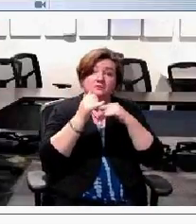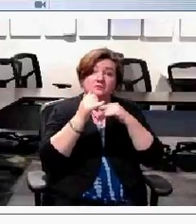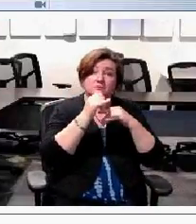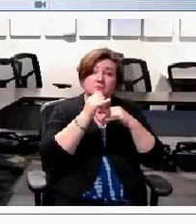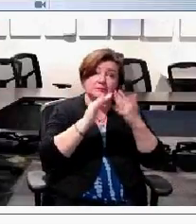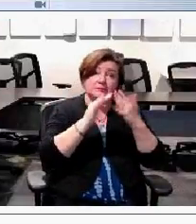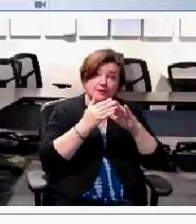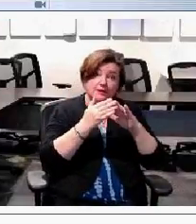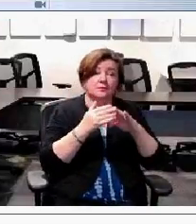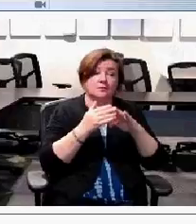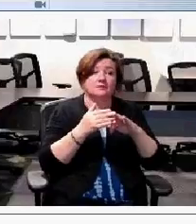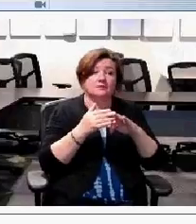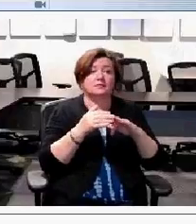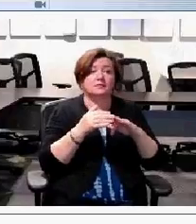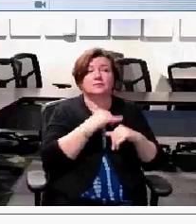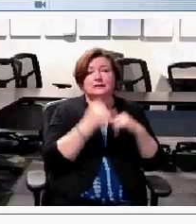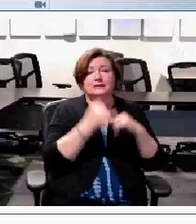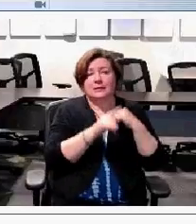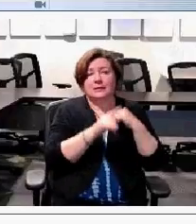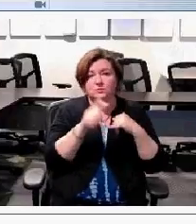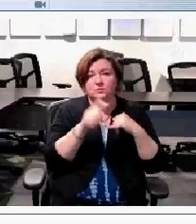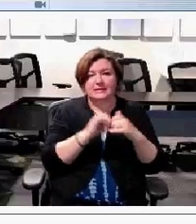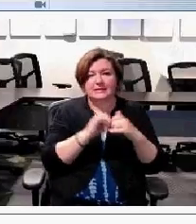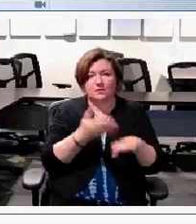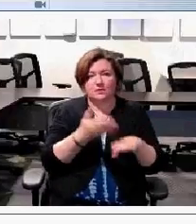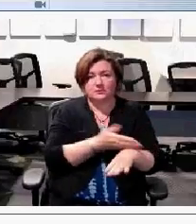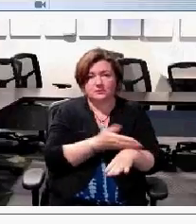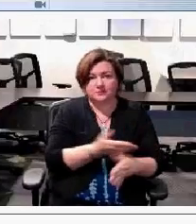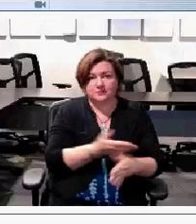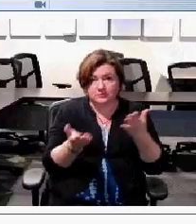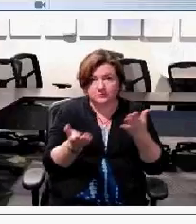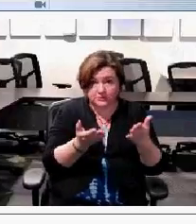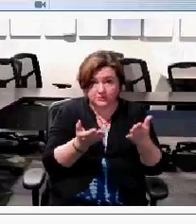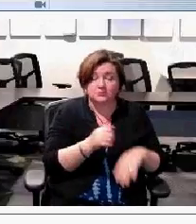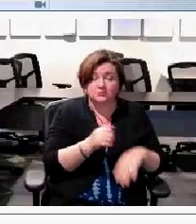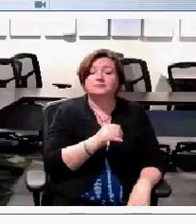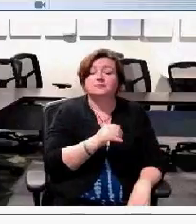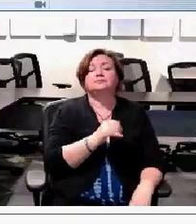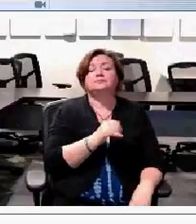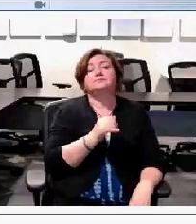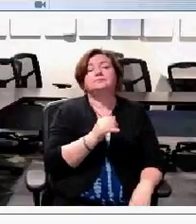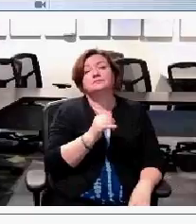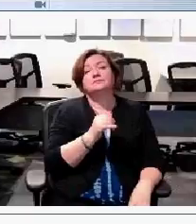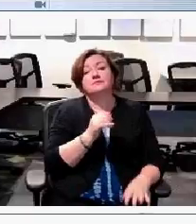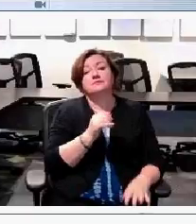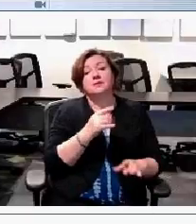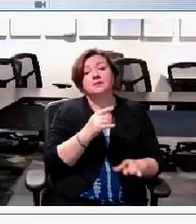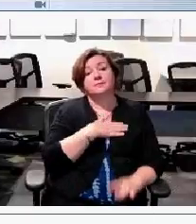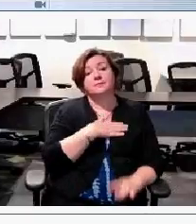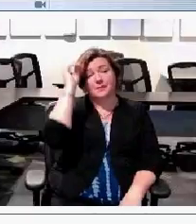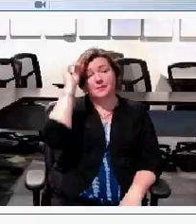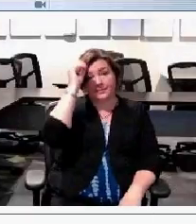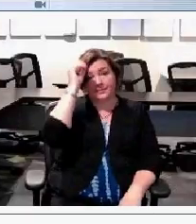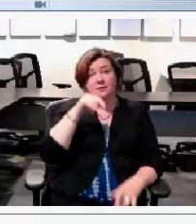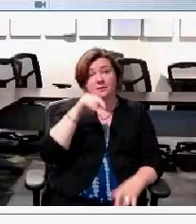I'd slide for the last question just about improving services, but I think what's happening with this group is